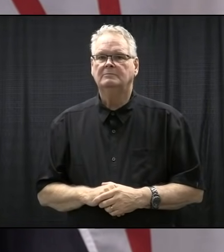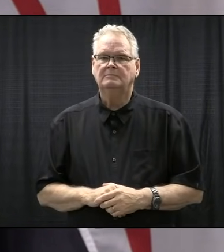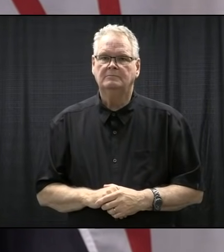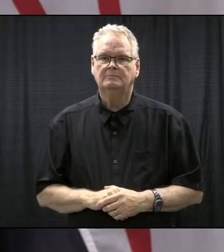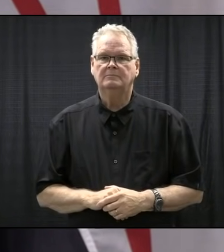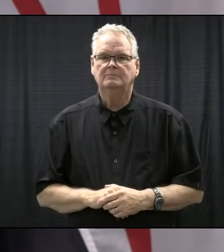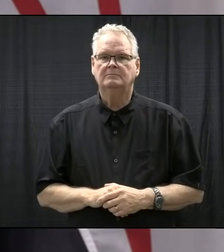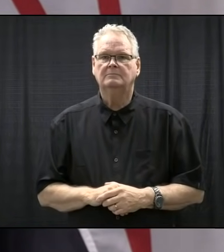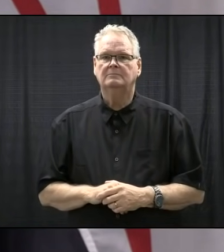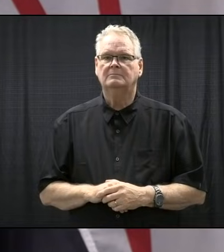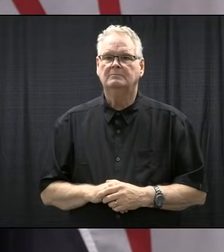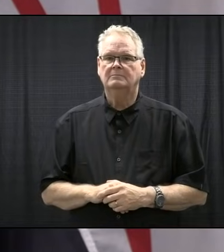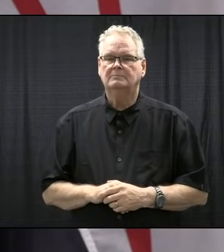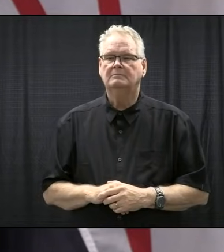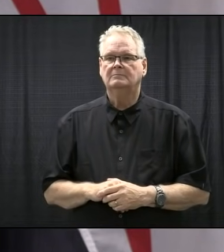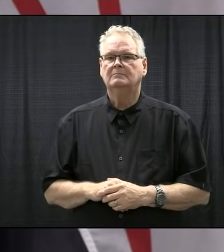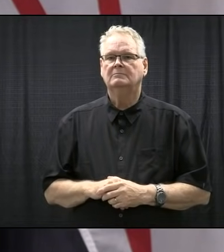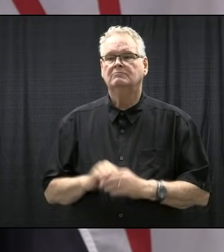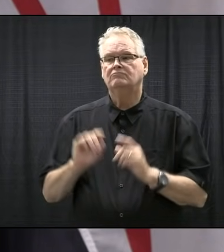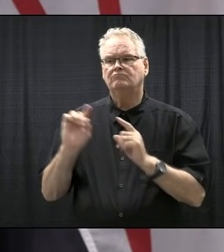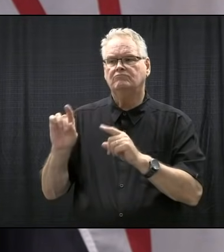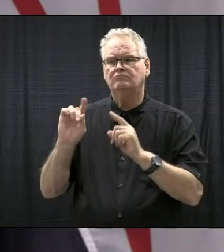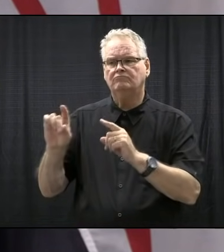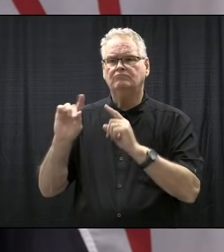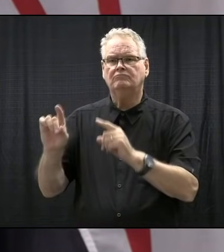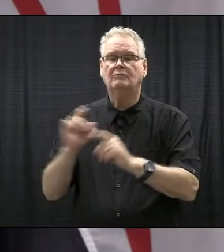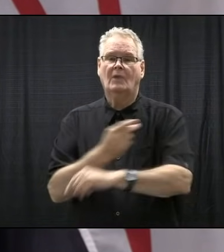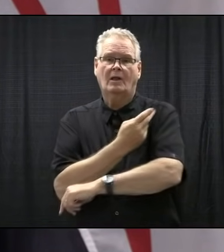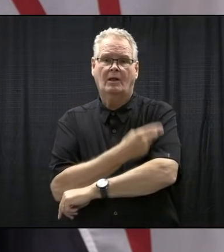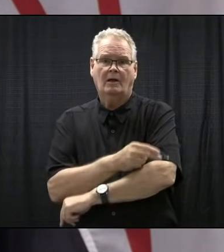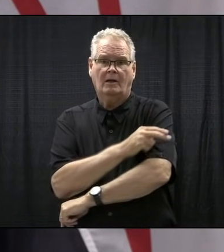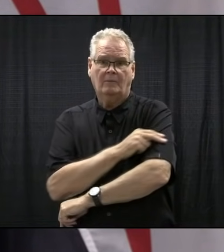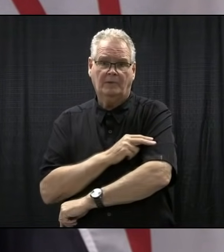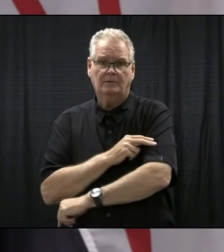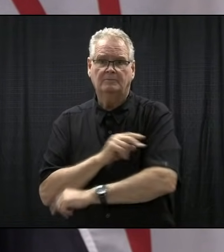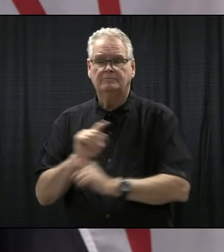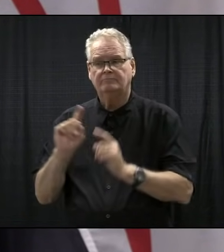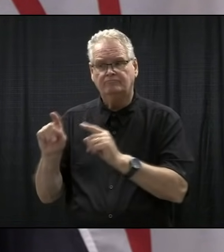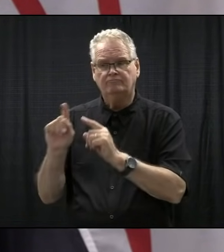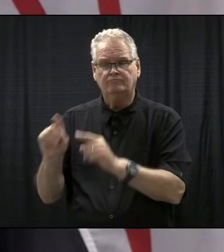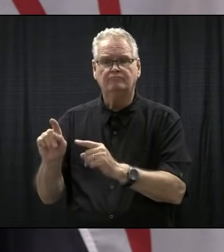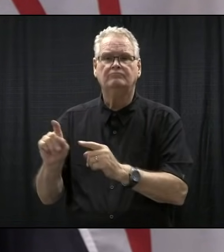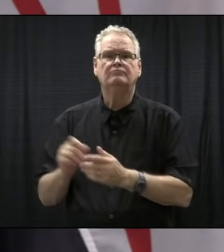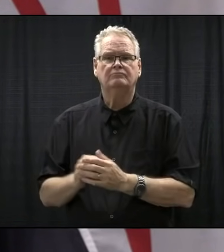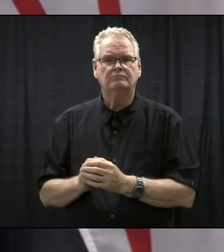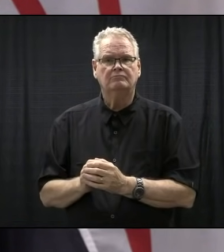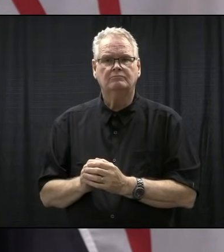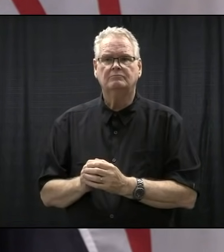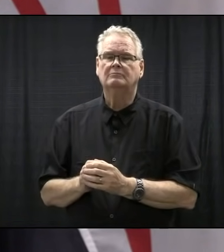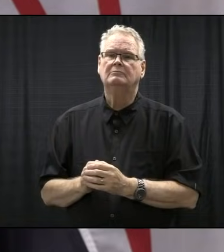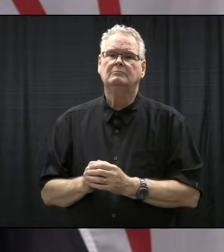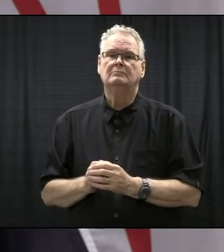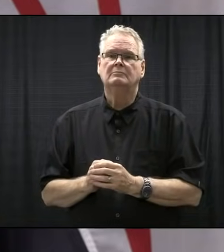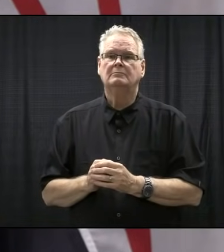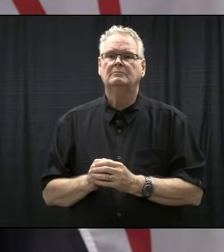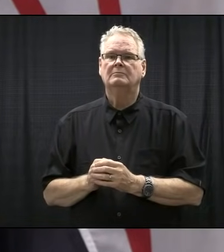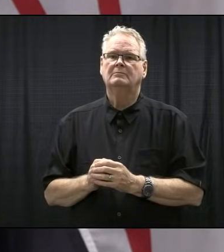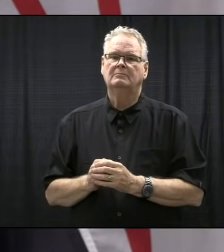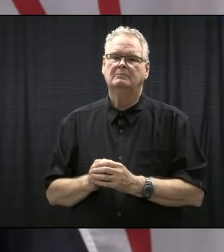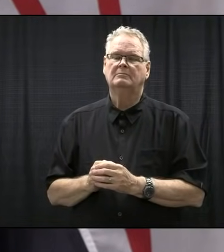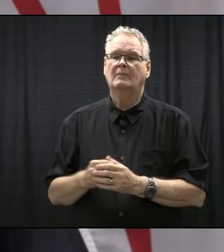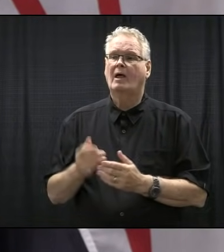rate, and second, by practicing our tried and true public health measures. Every percentage increase in vaccine